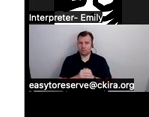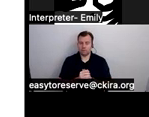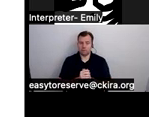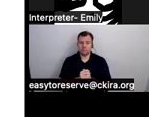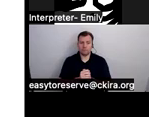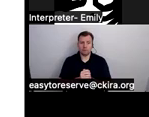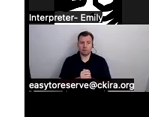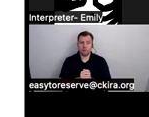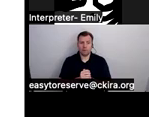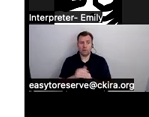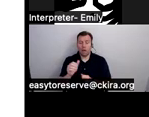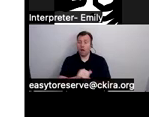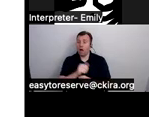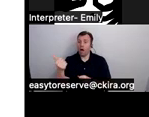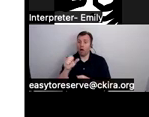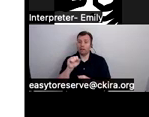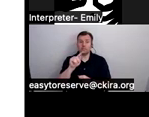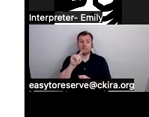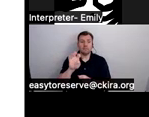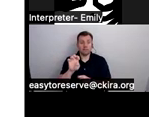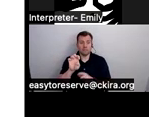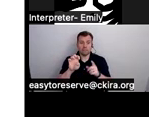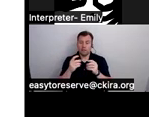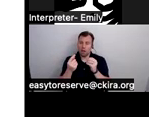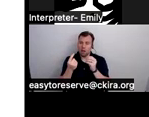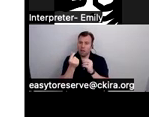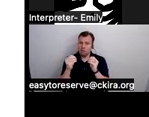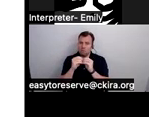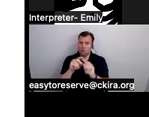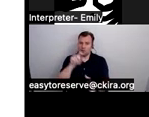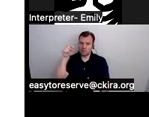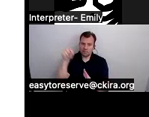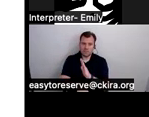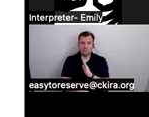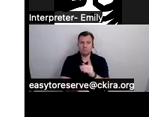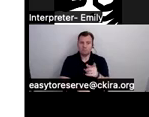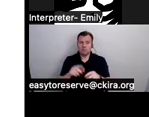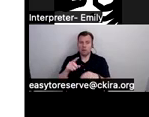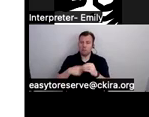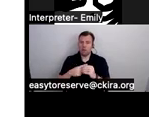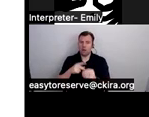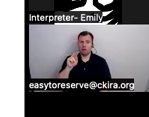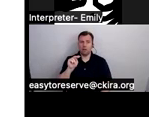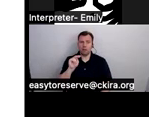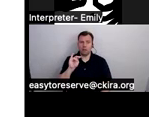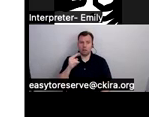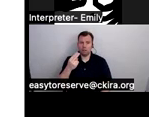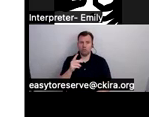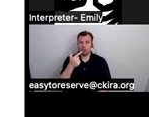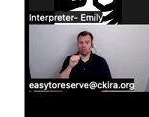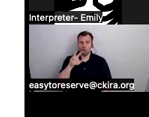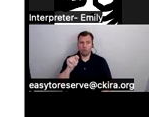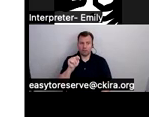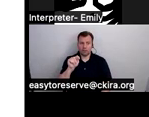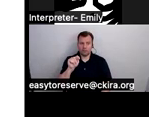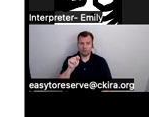And again, another site that may be of value that digs down a little bit deeper specifically about NIH grants. This